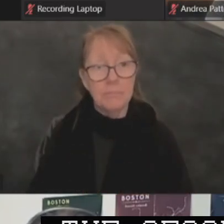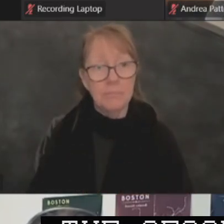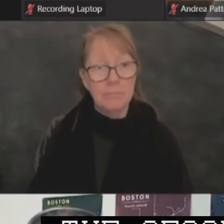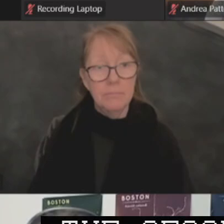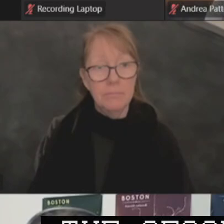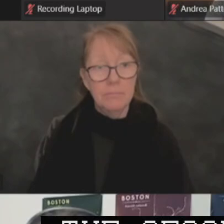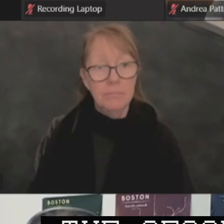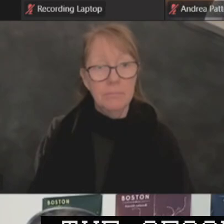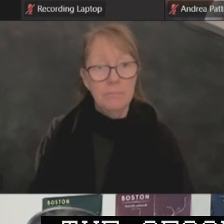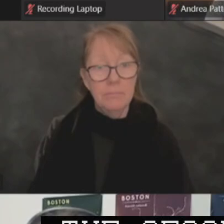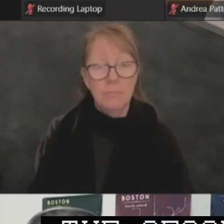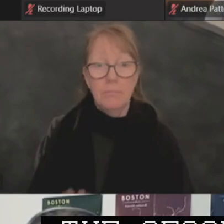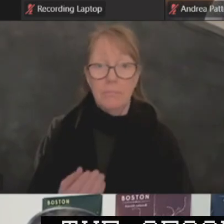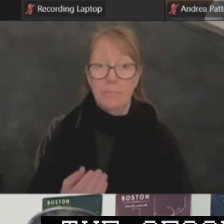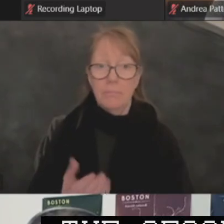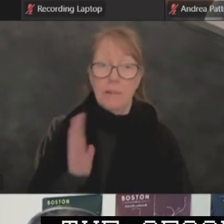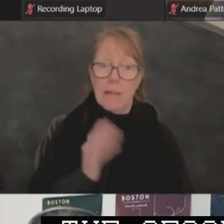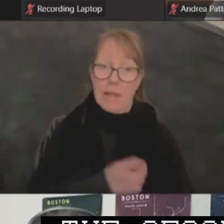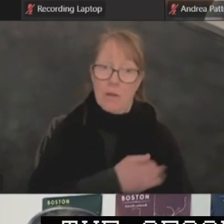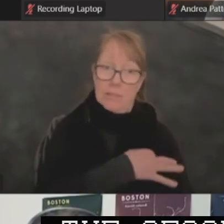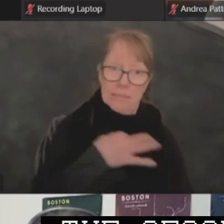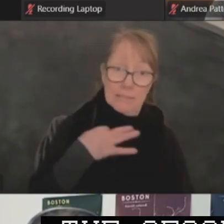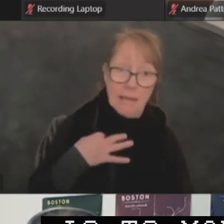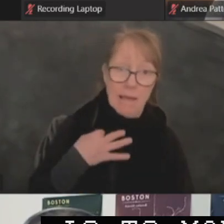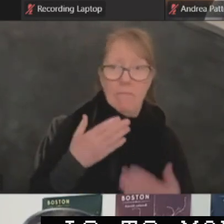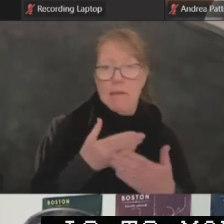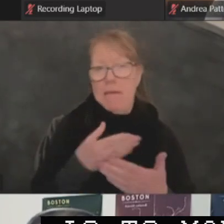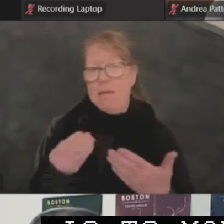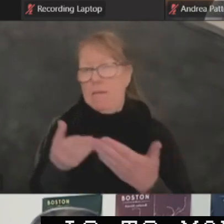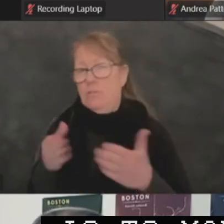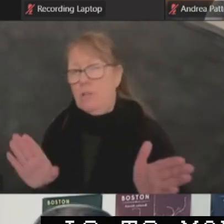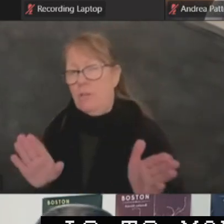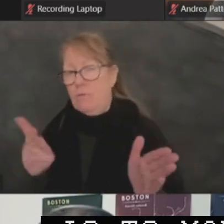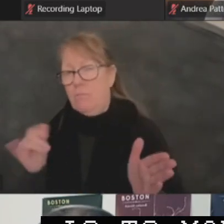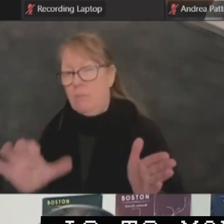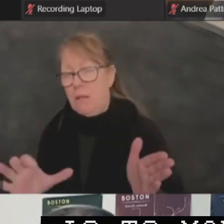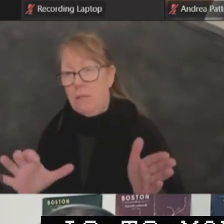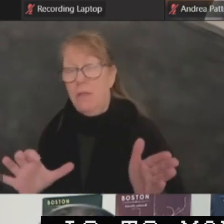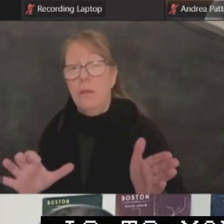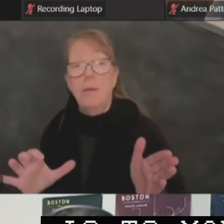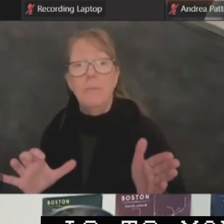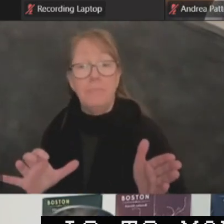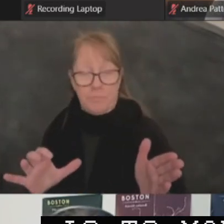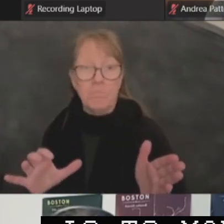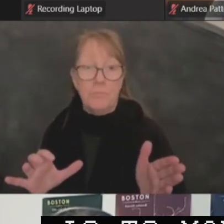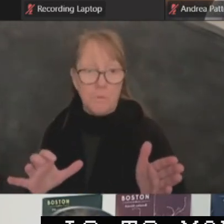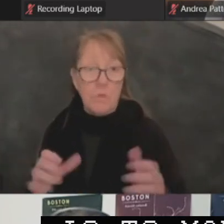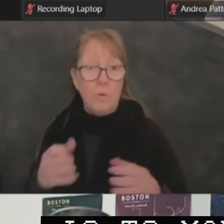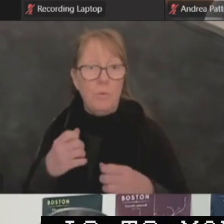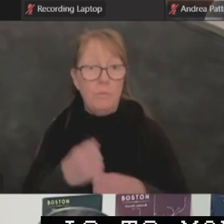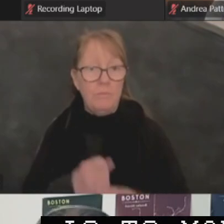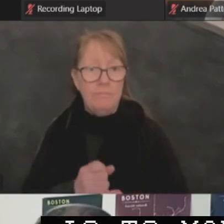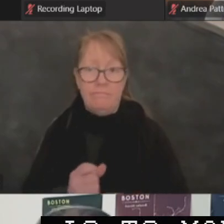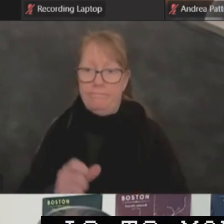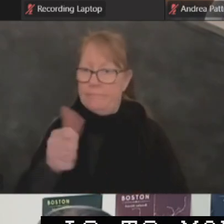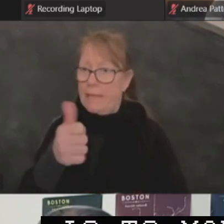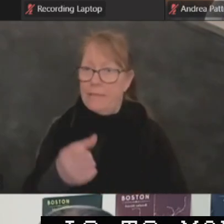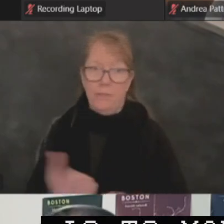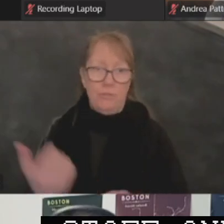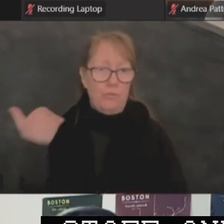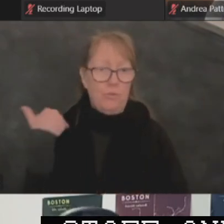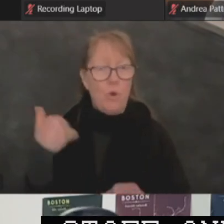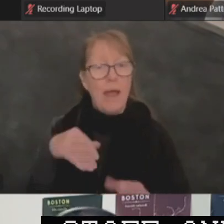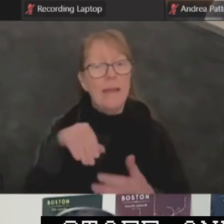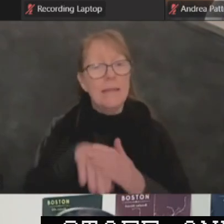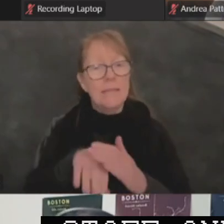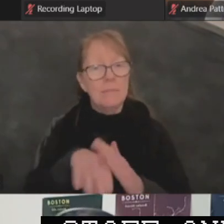public. About 10 years ago, we created an accessibility checklist, which is part of the Article 80 process. And this is basically a